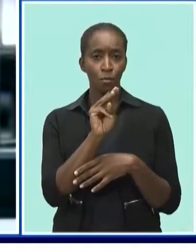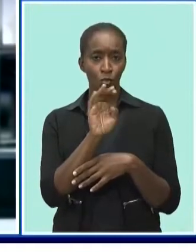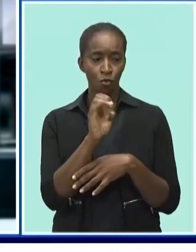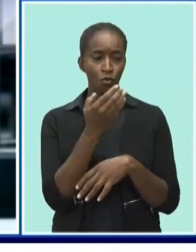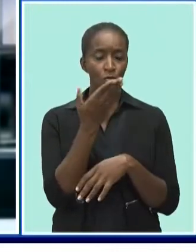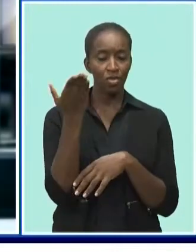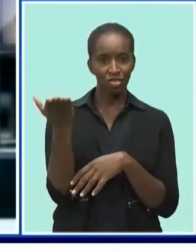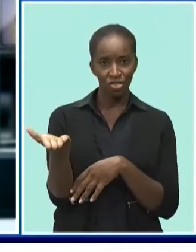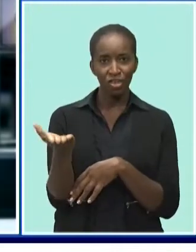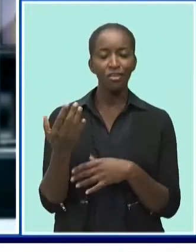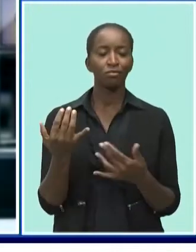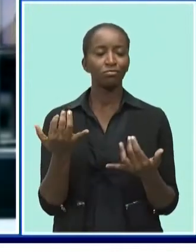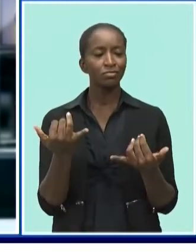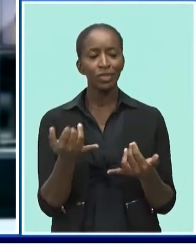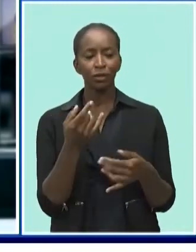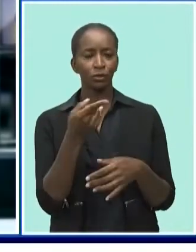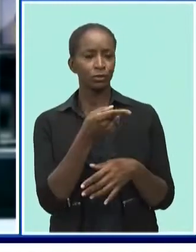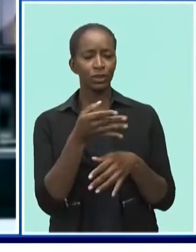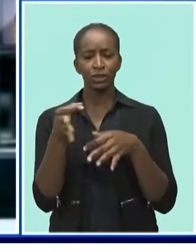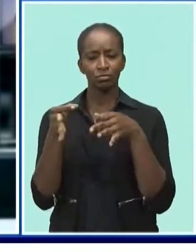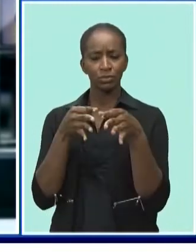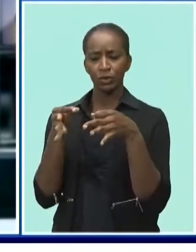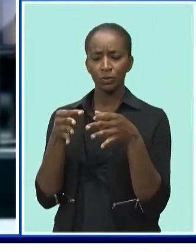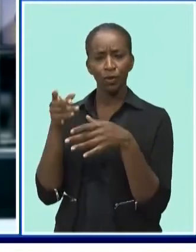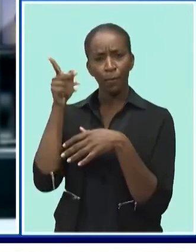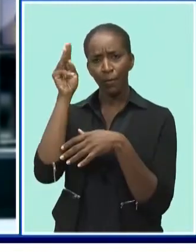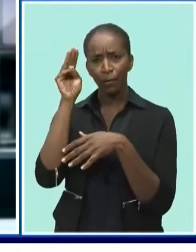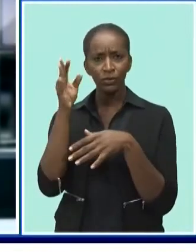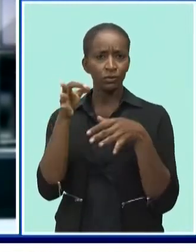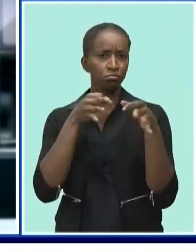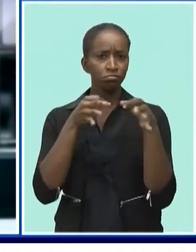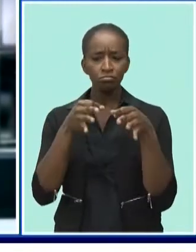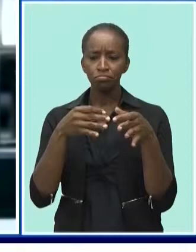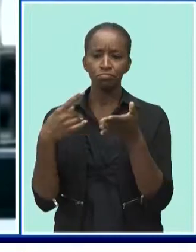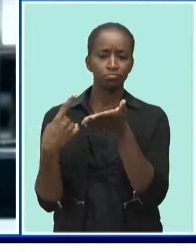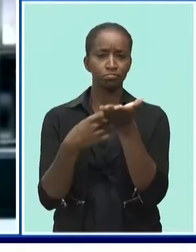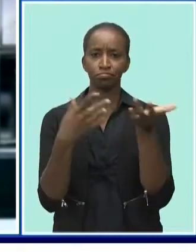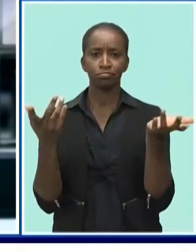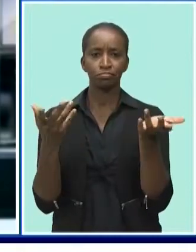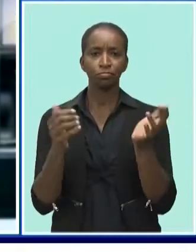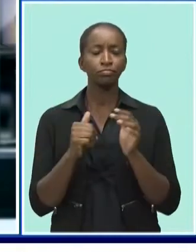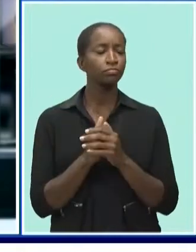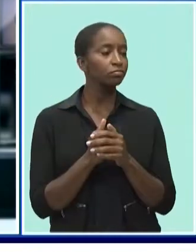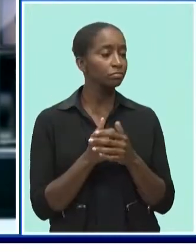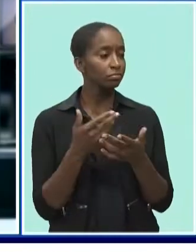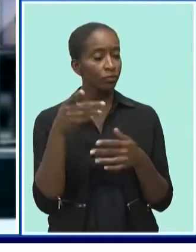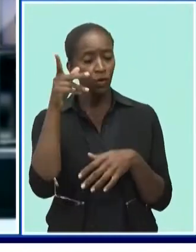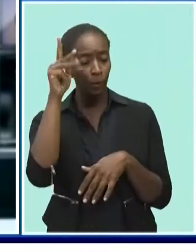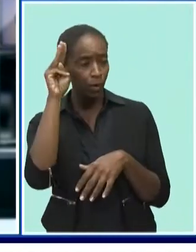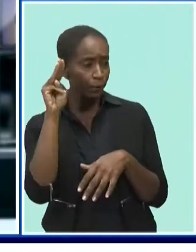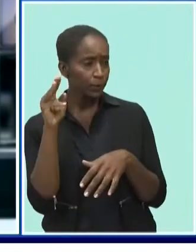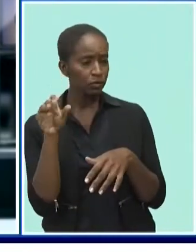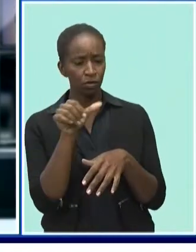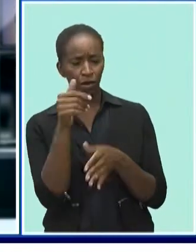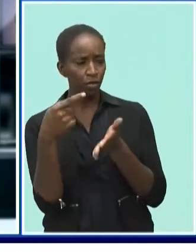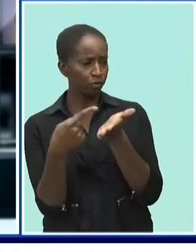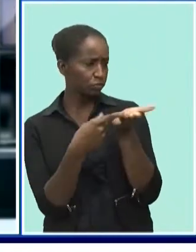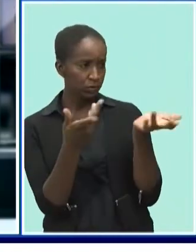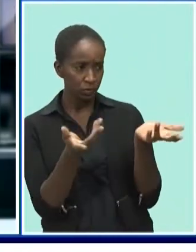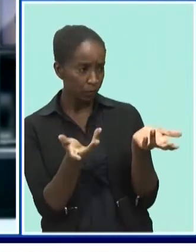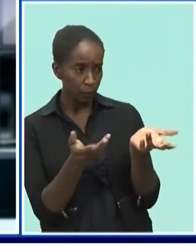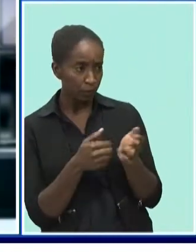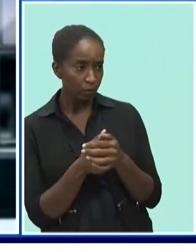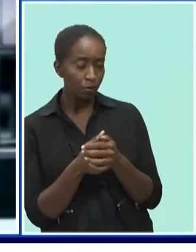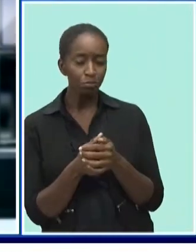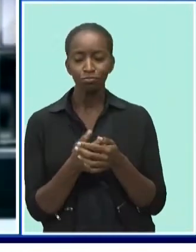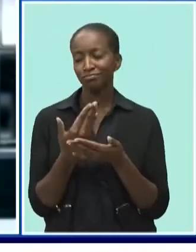to employers. Good evening, Ryan. So what were some of the other major areas that came to the fore during the Prime Minister's address? Well,